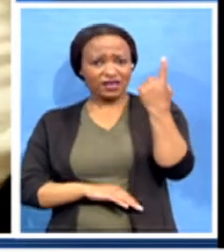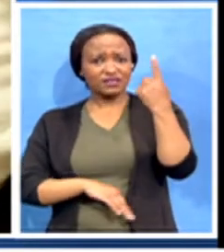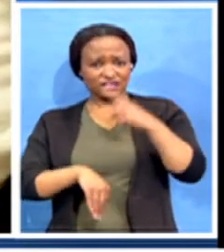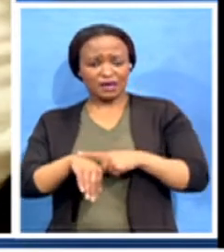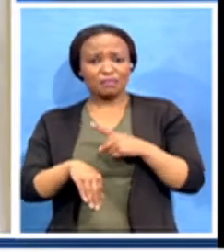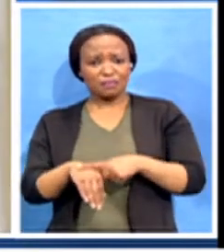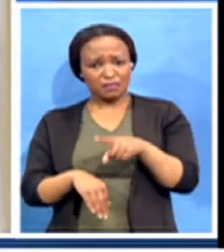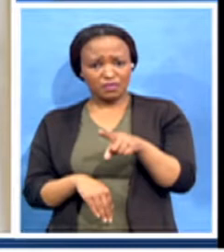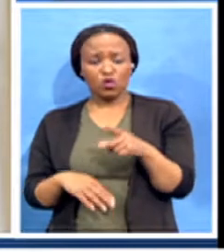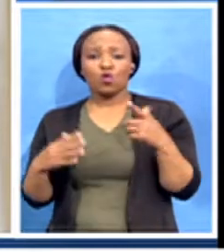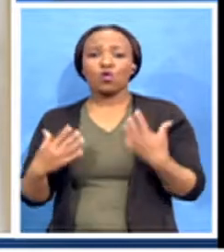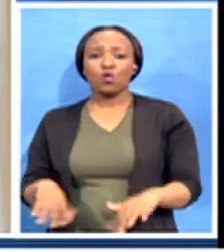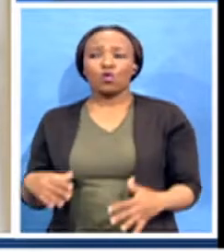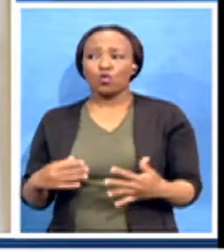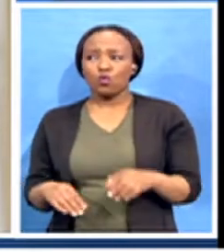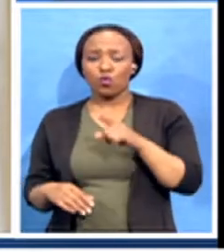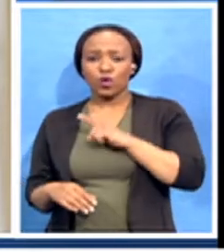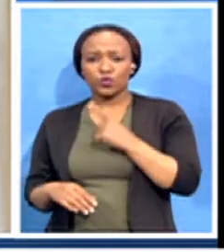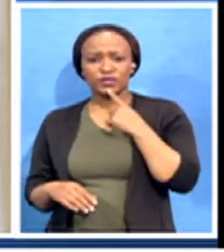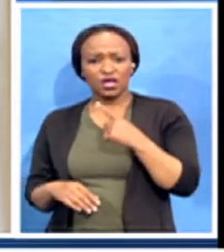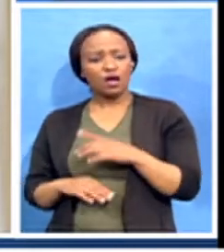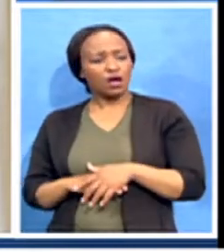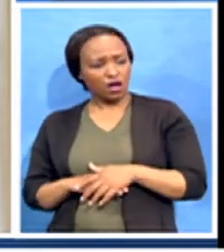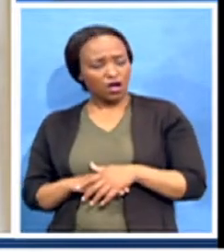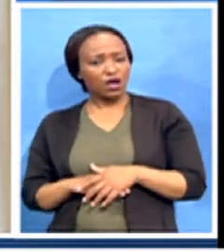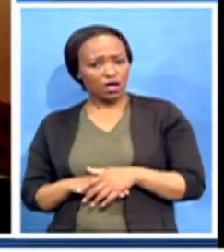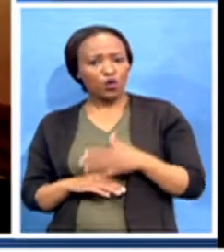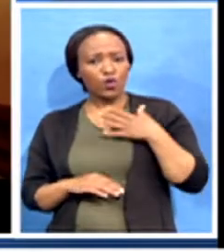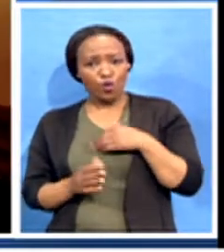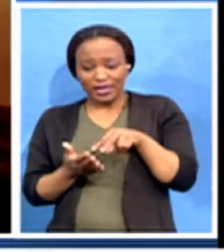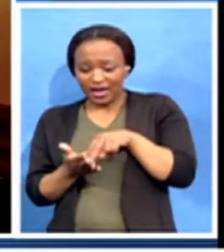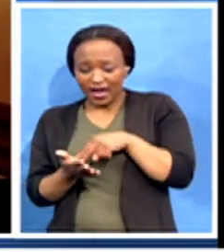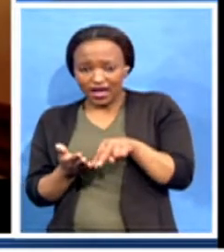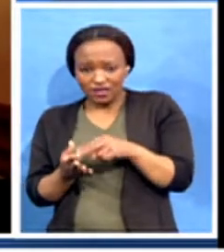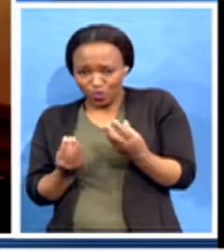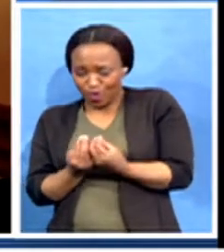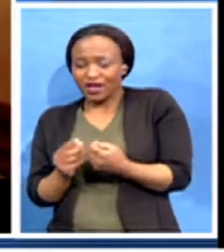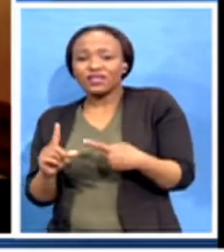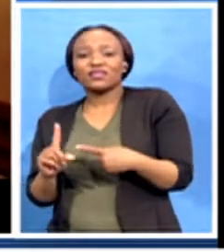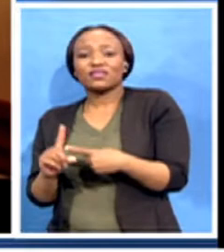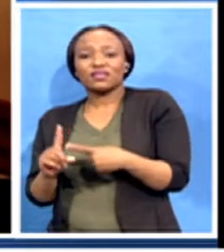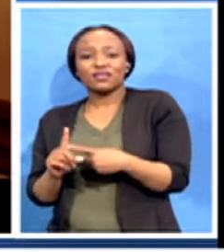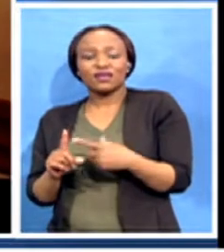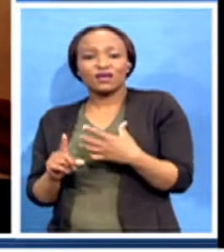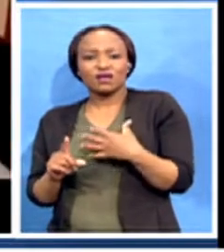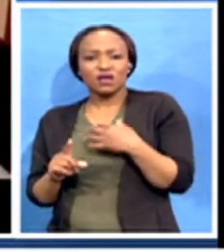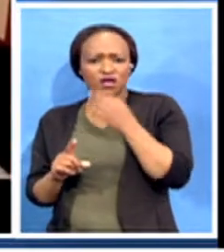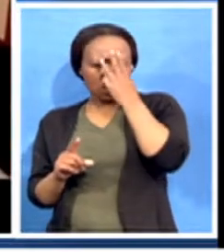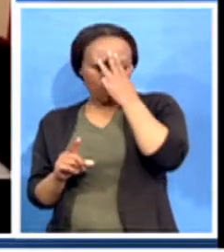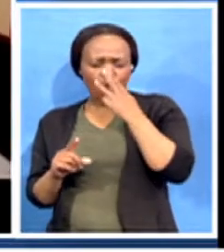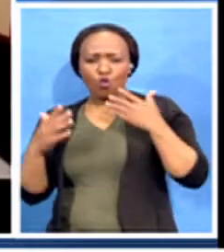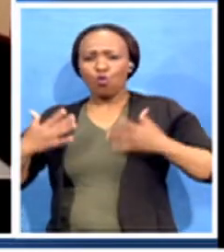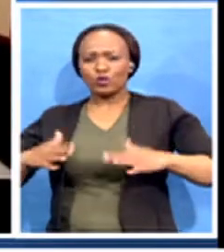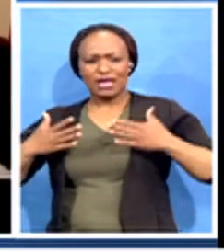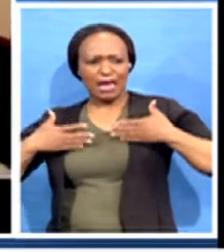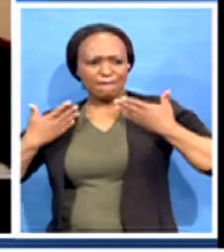time we were even bold enough to say we would like to have a dance with him. The mood was